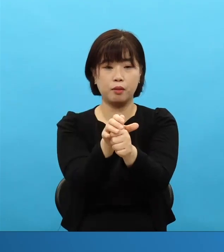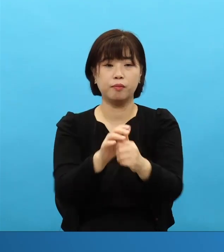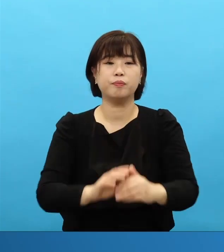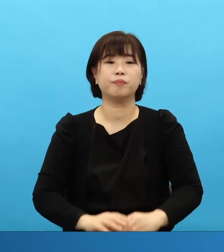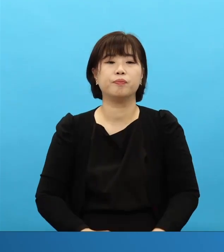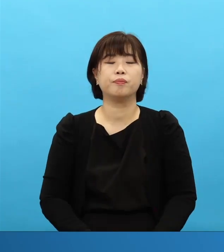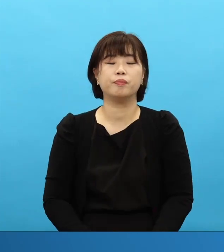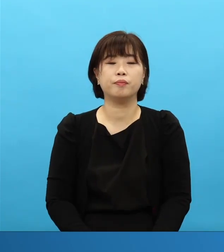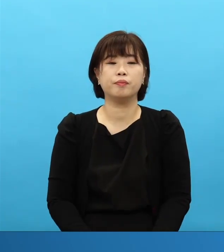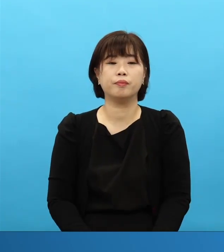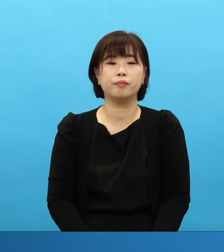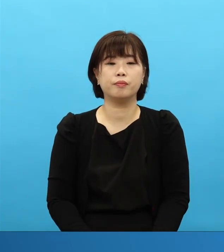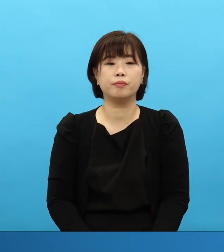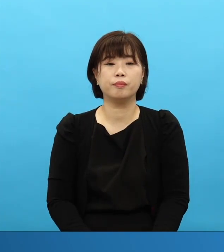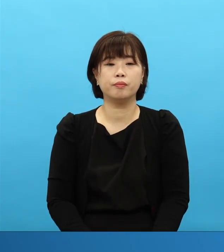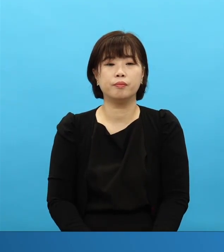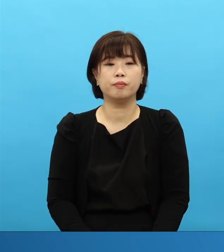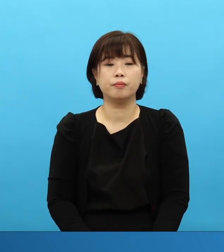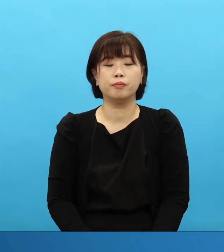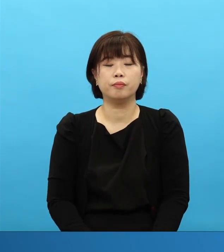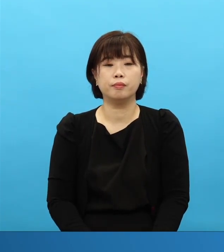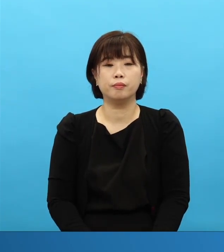Anyang will give us benediction.